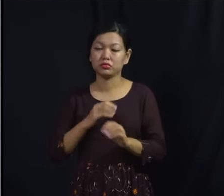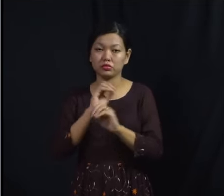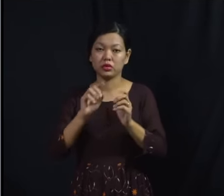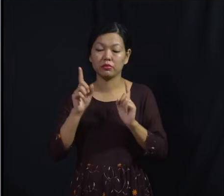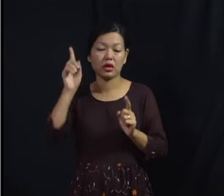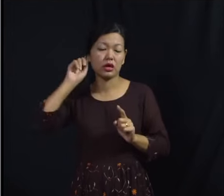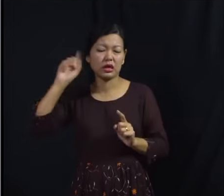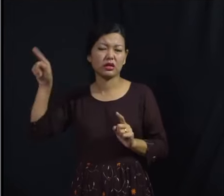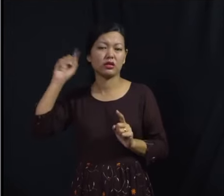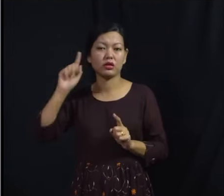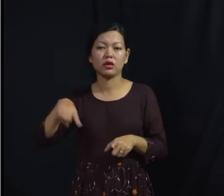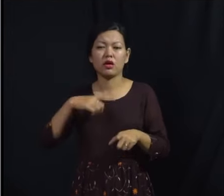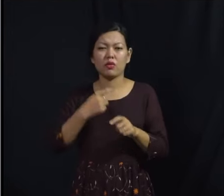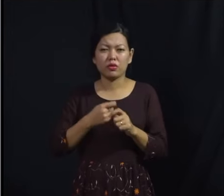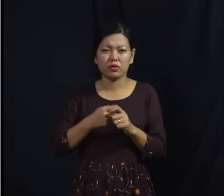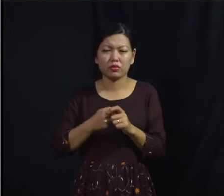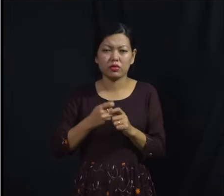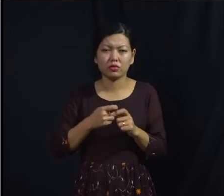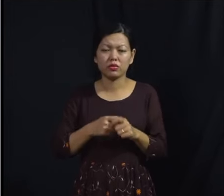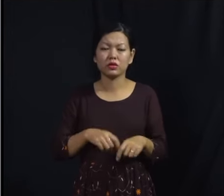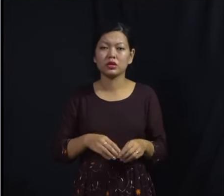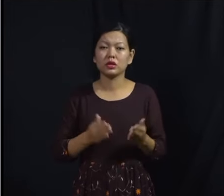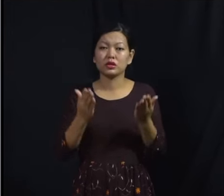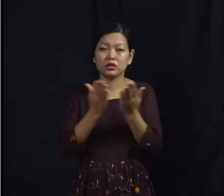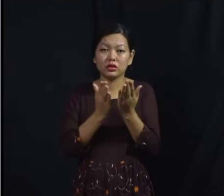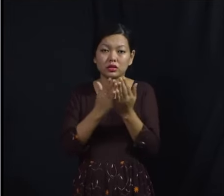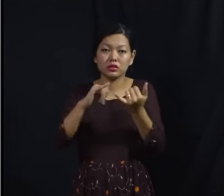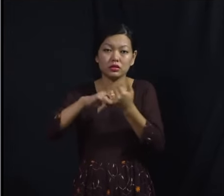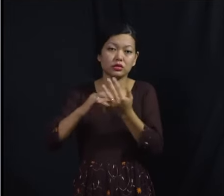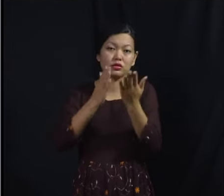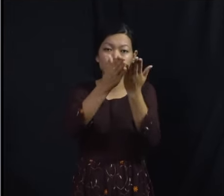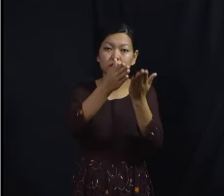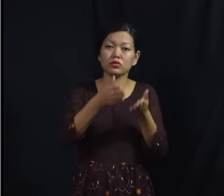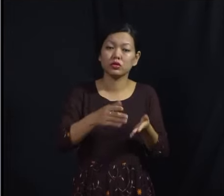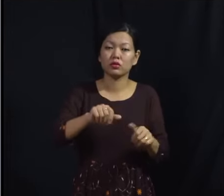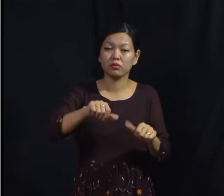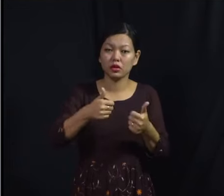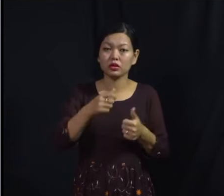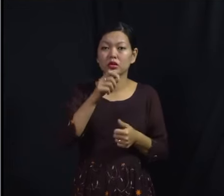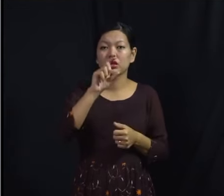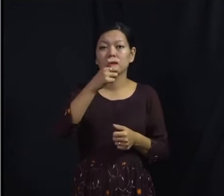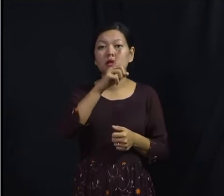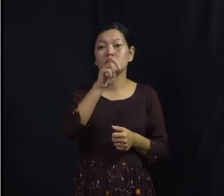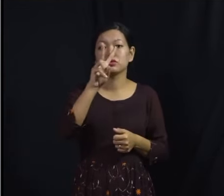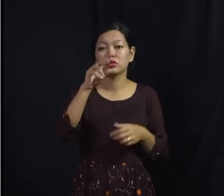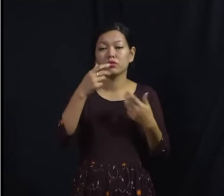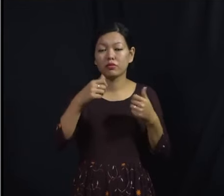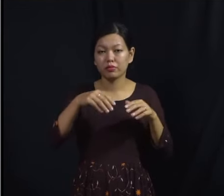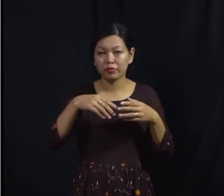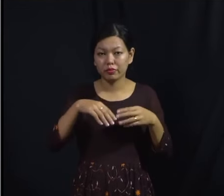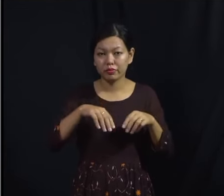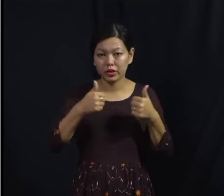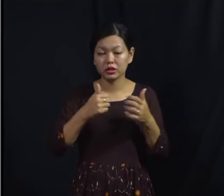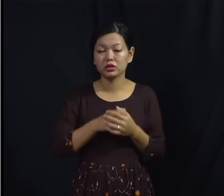no, girls are supposed to get married at a certain age and be a good housewife, learn how to cook, and so on. All these kind